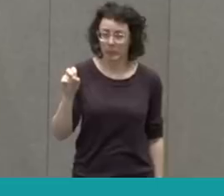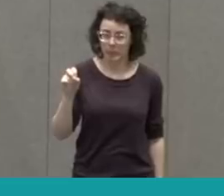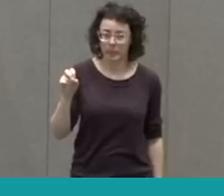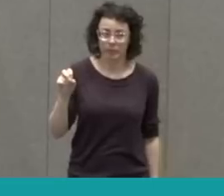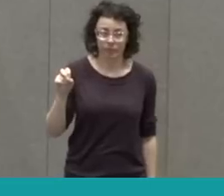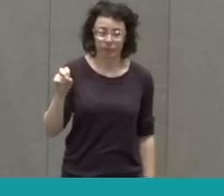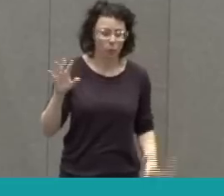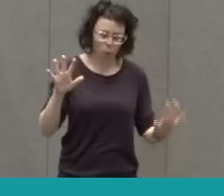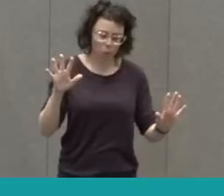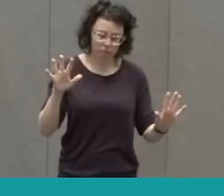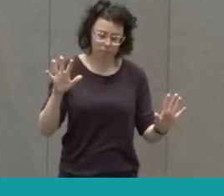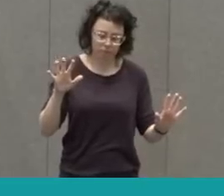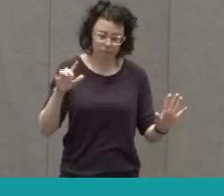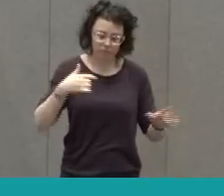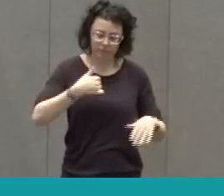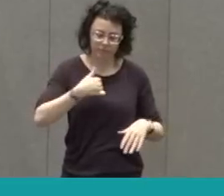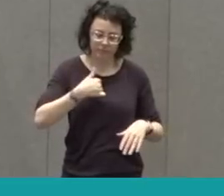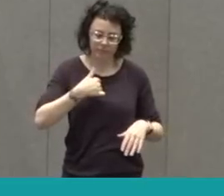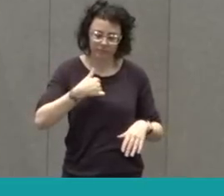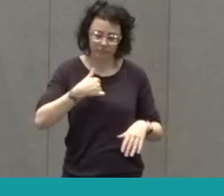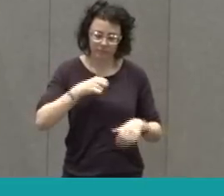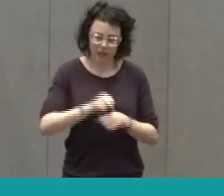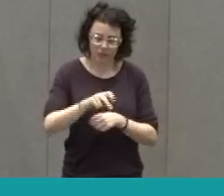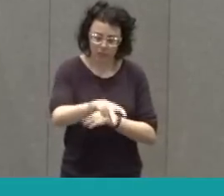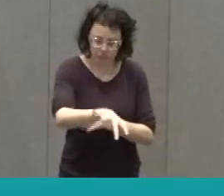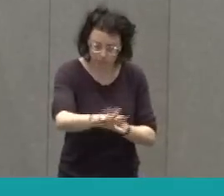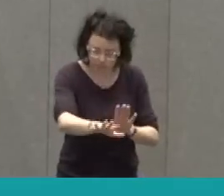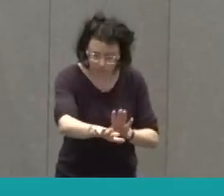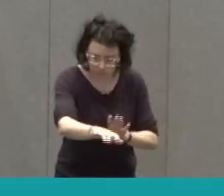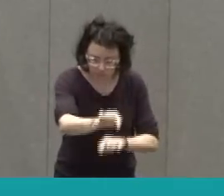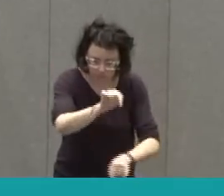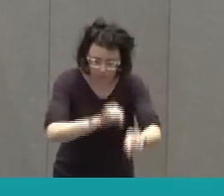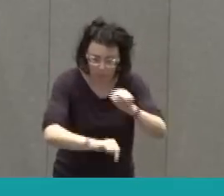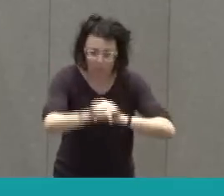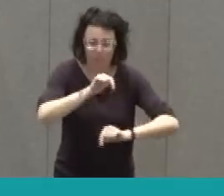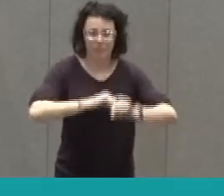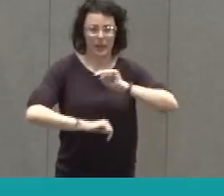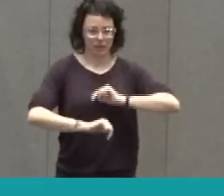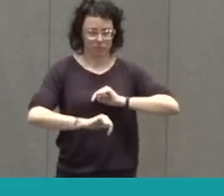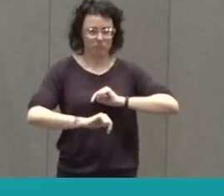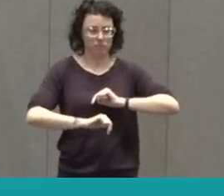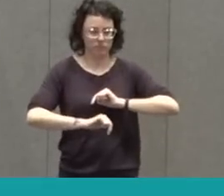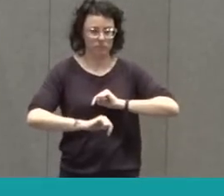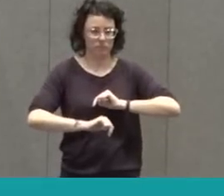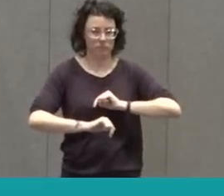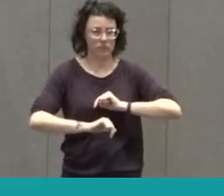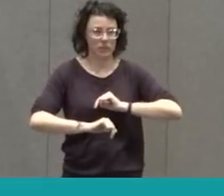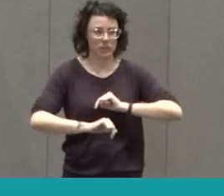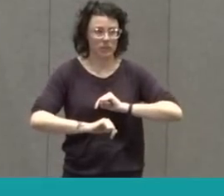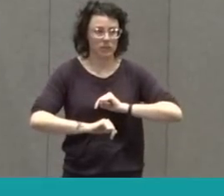I'm getting ahead of myself. So really fast, let's go back to our